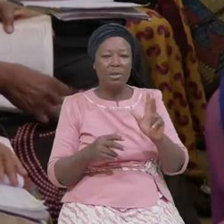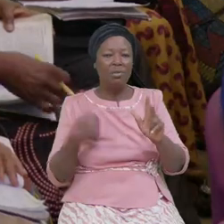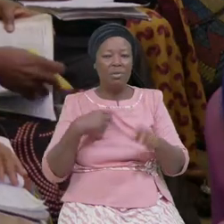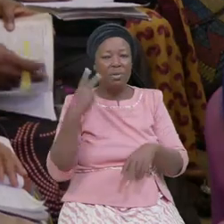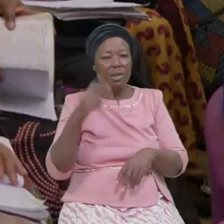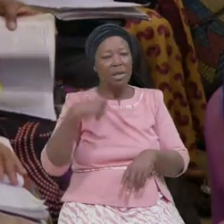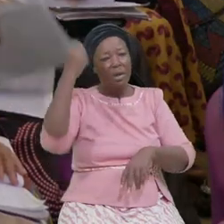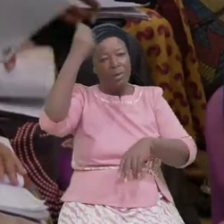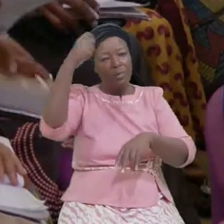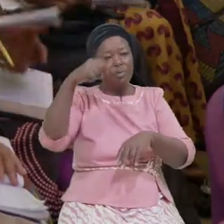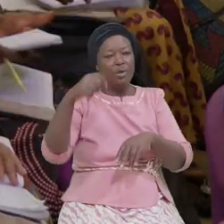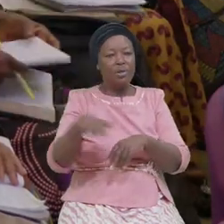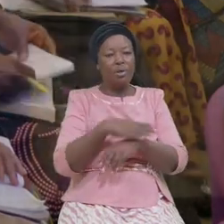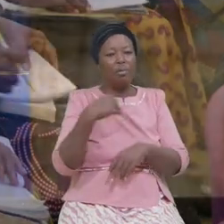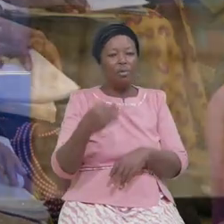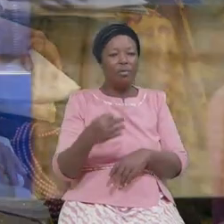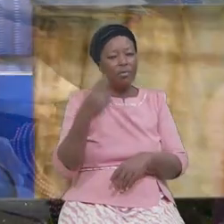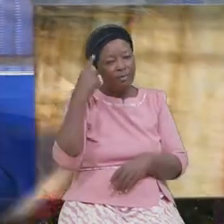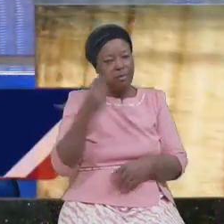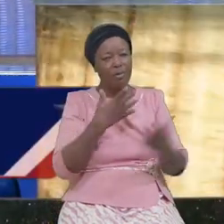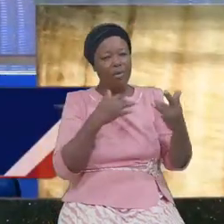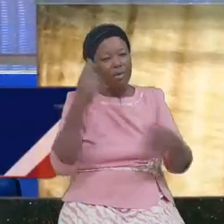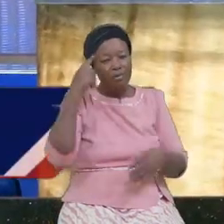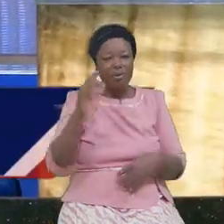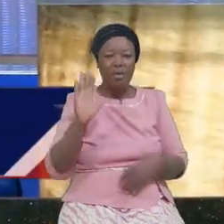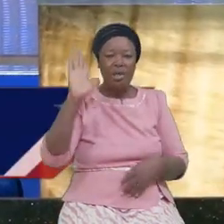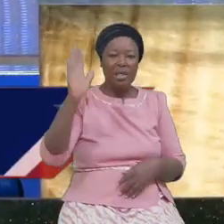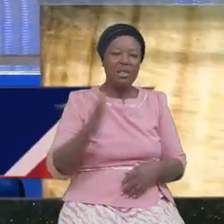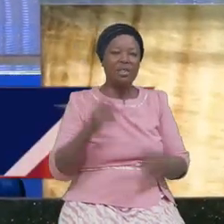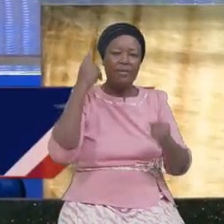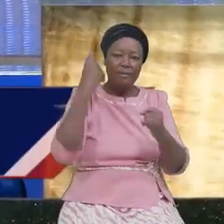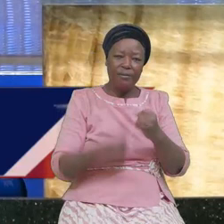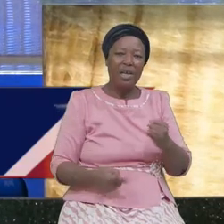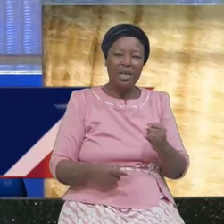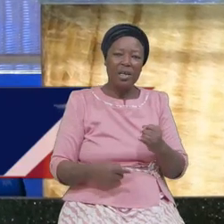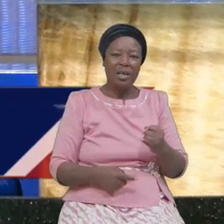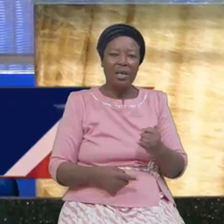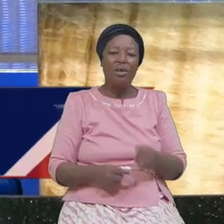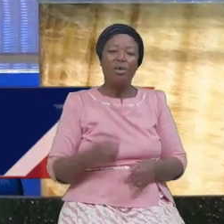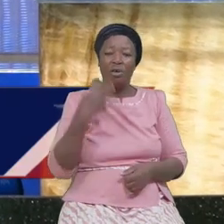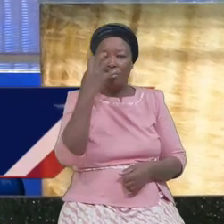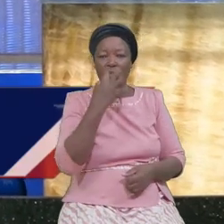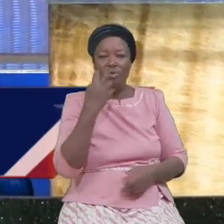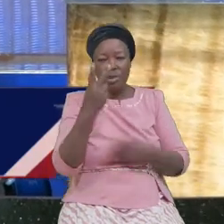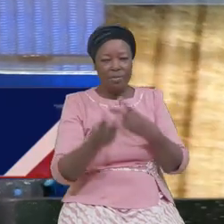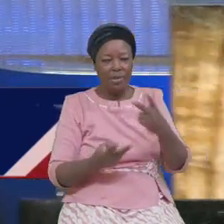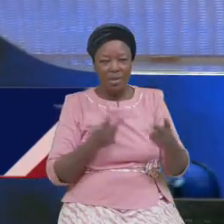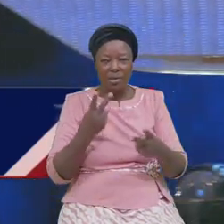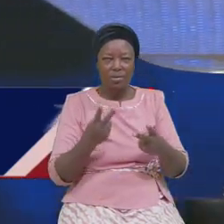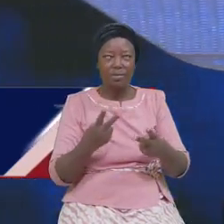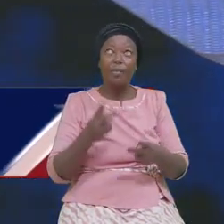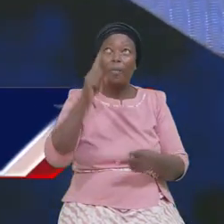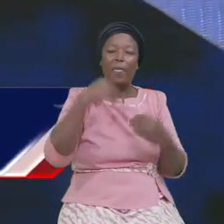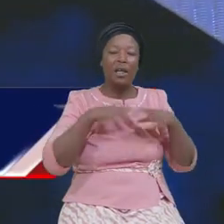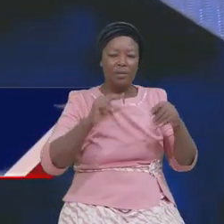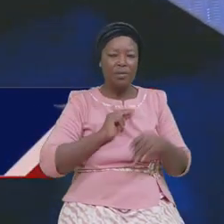for waiting for his final glorious visitation. He has given us